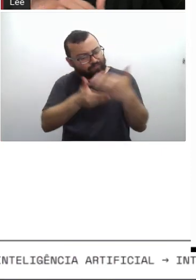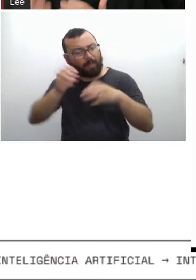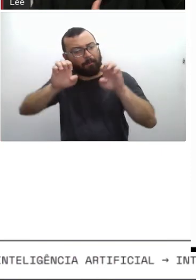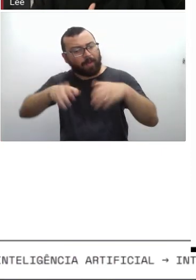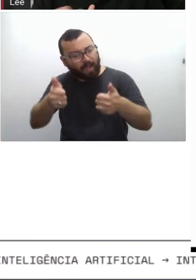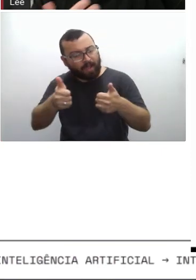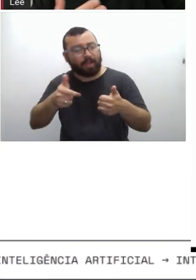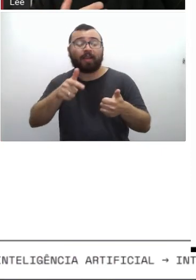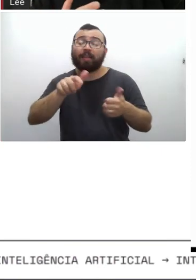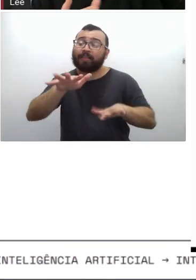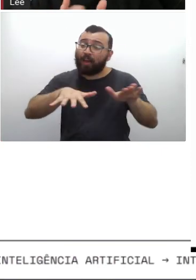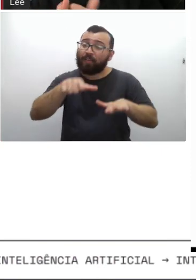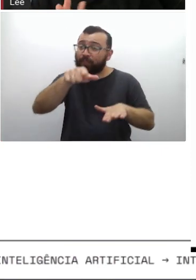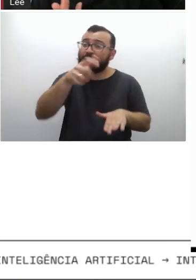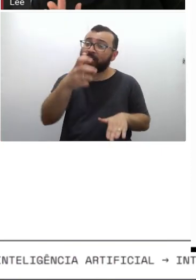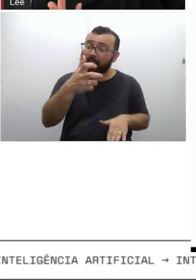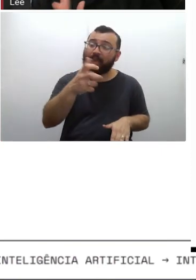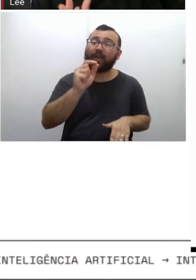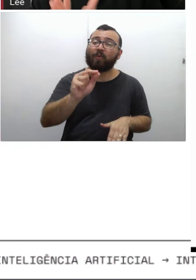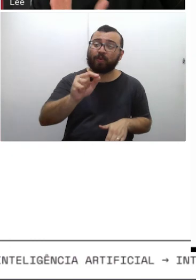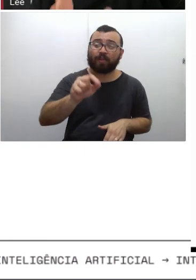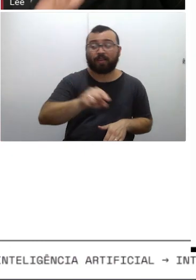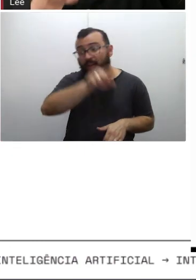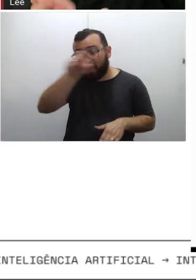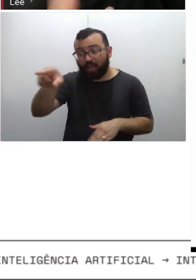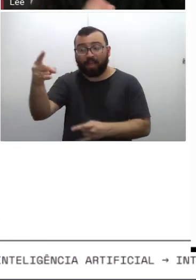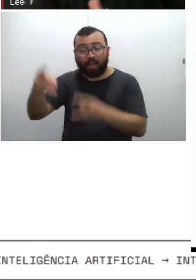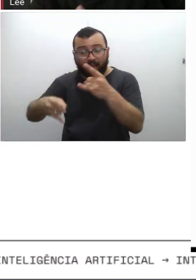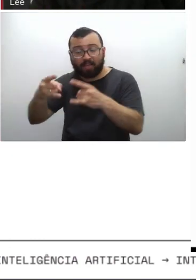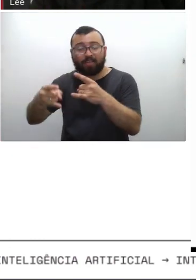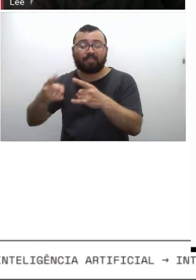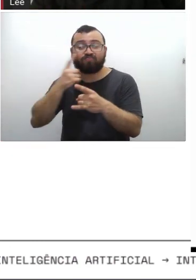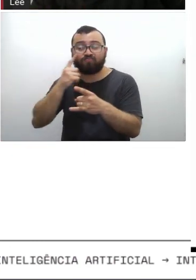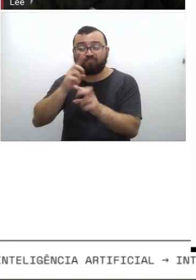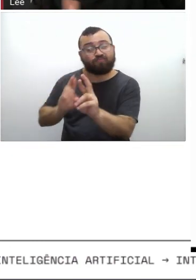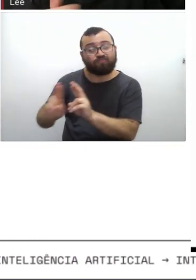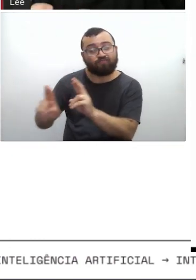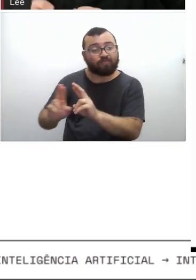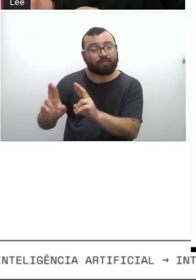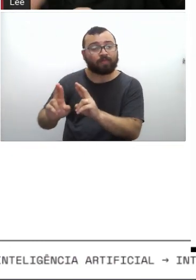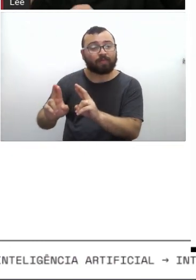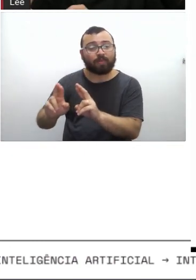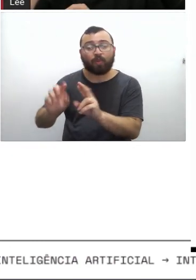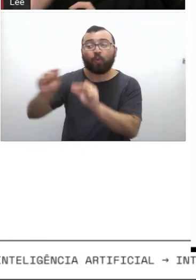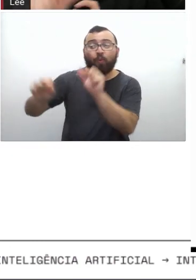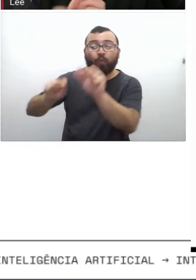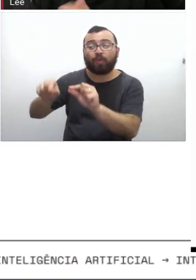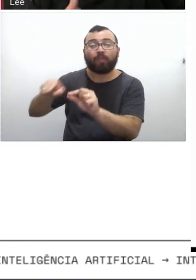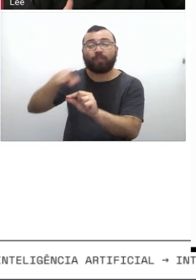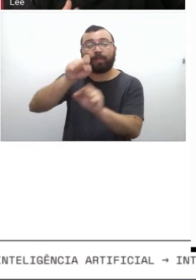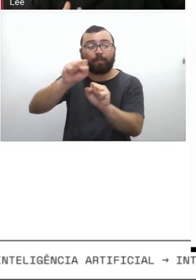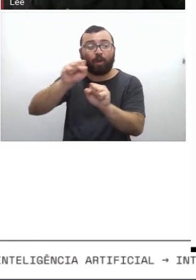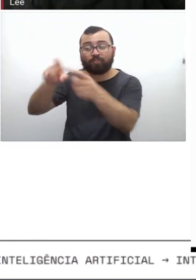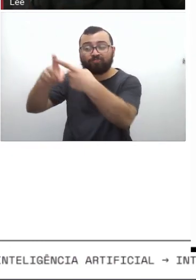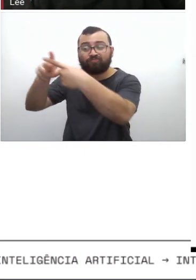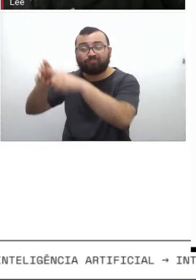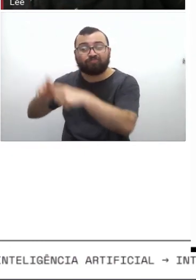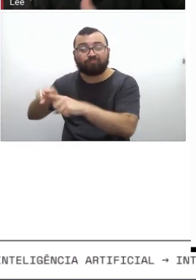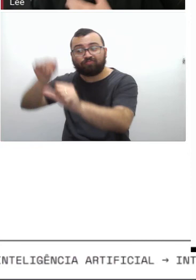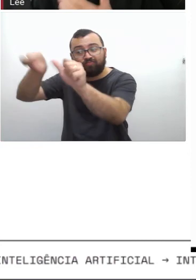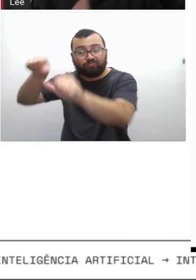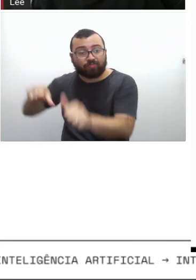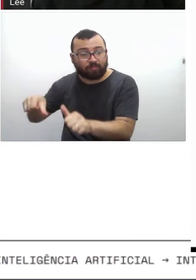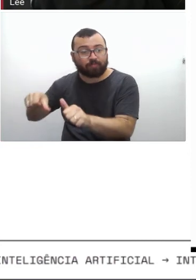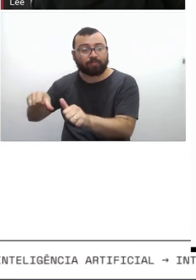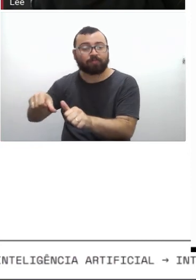you might want to go into your machine learning settings of Dialogflow, for example, where you can change the threshold score